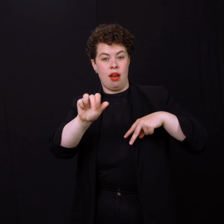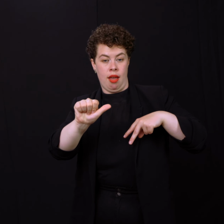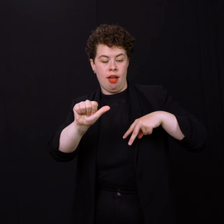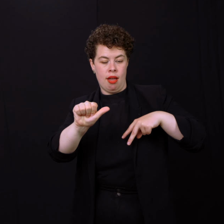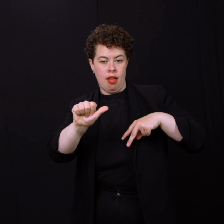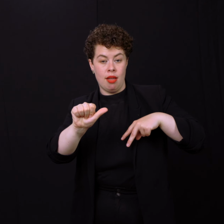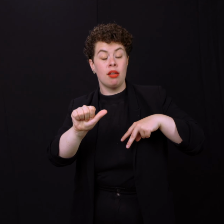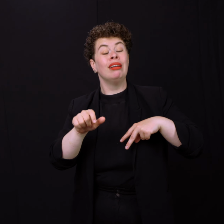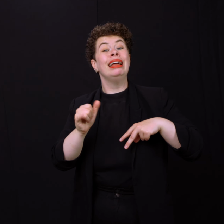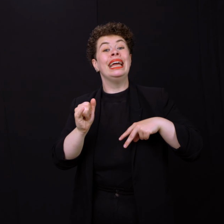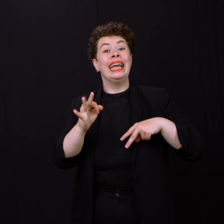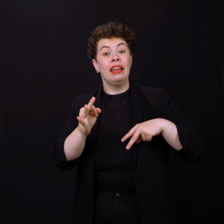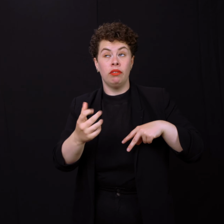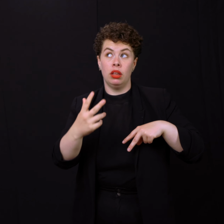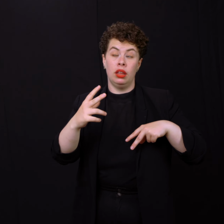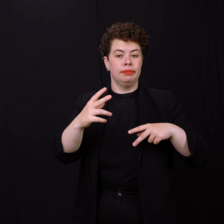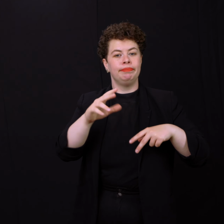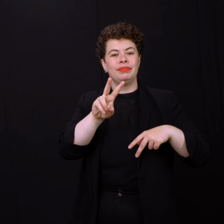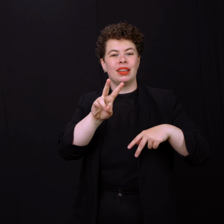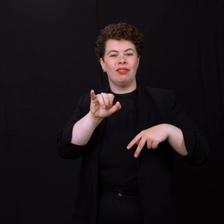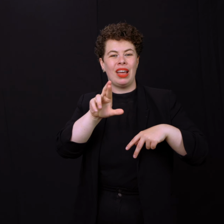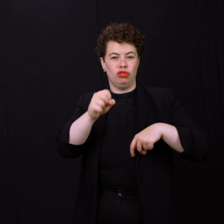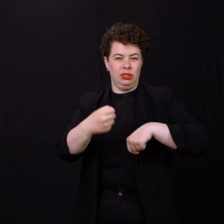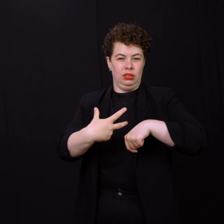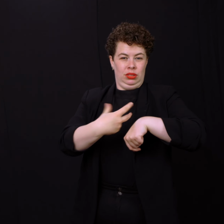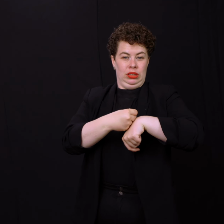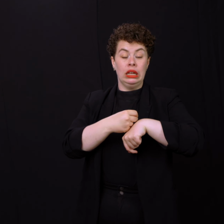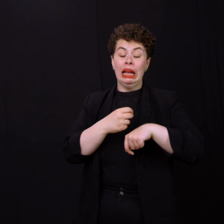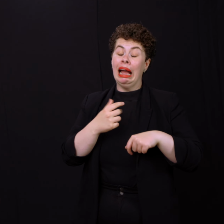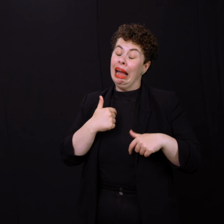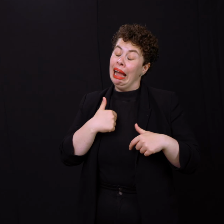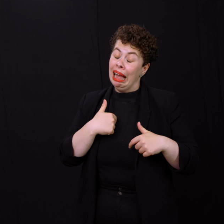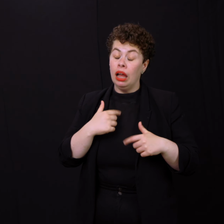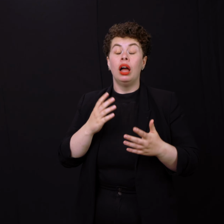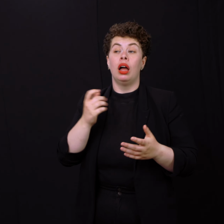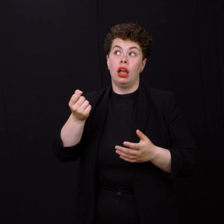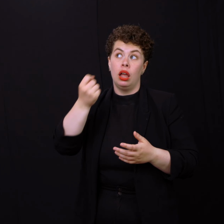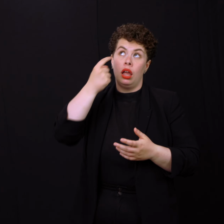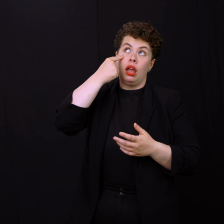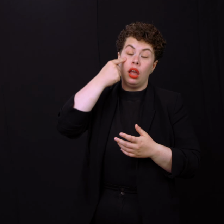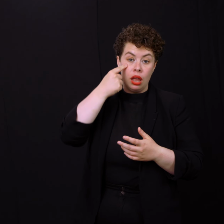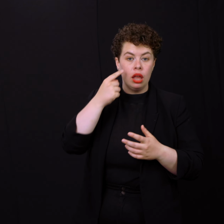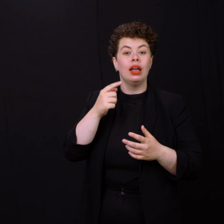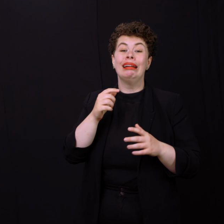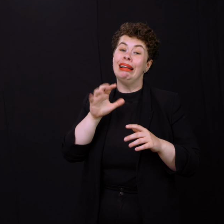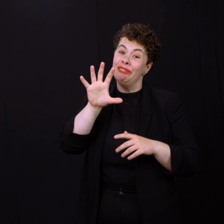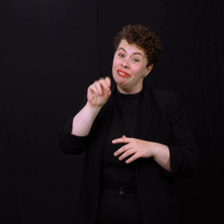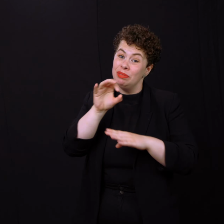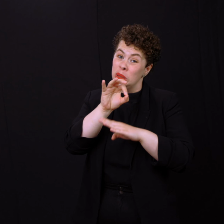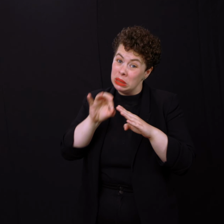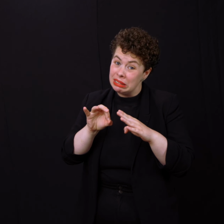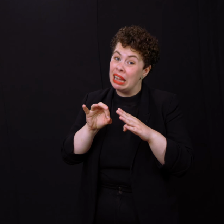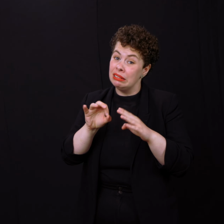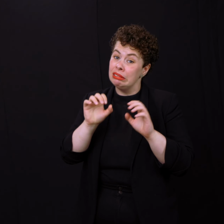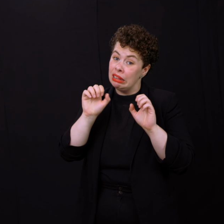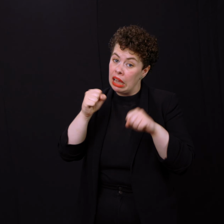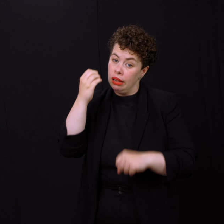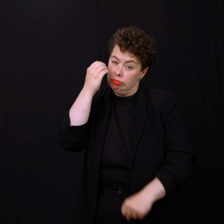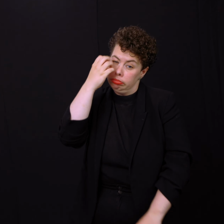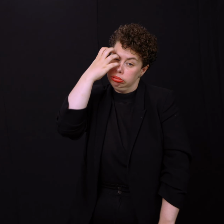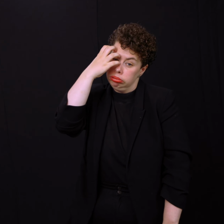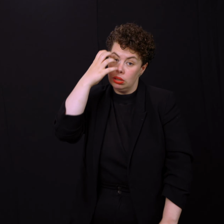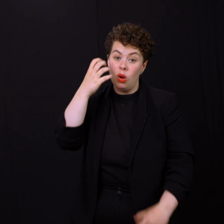there's 50% risk of having an ocular adverse event, in inflammation, infection. Sometimes